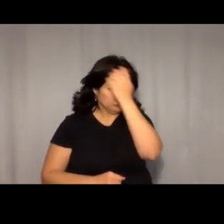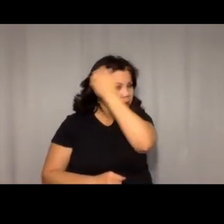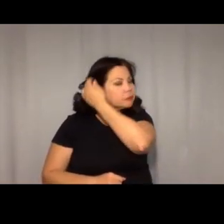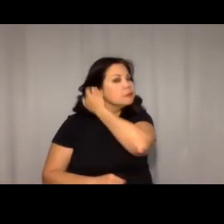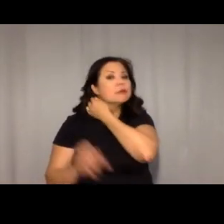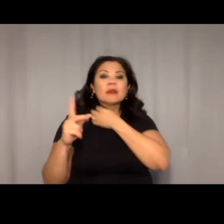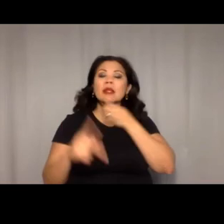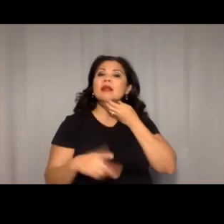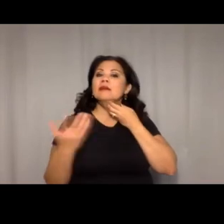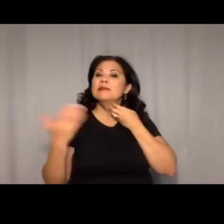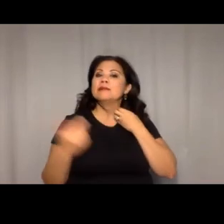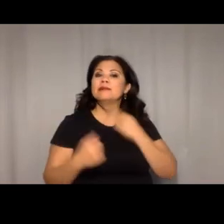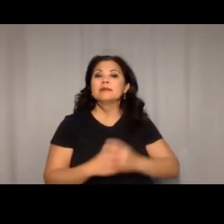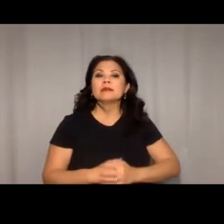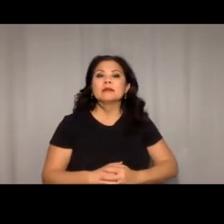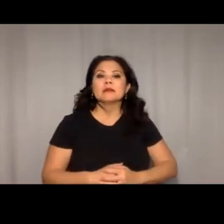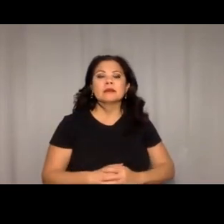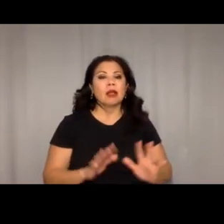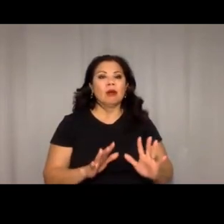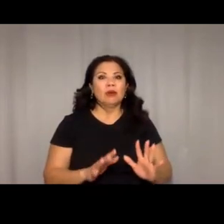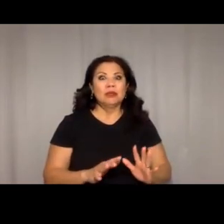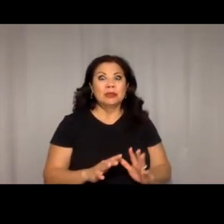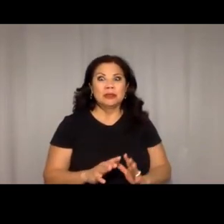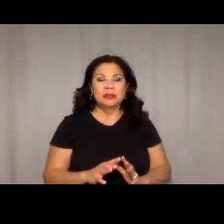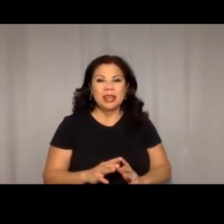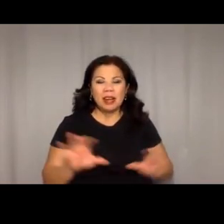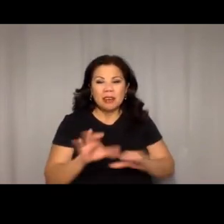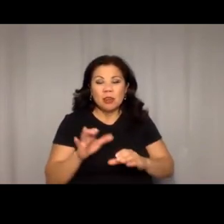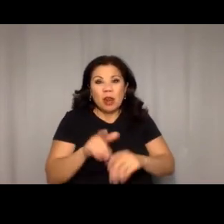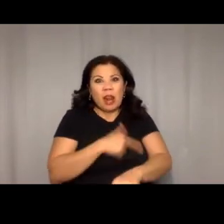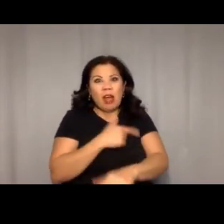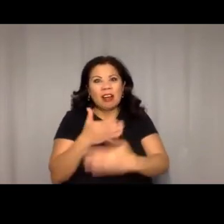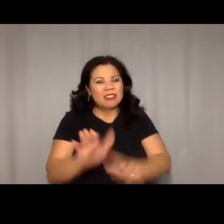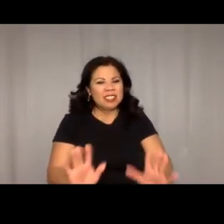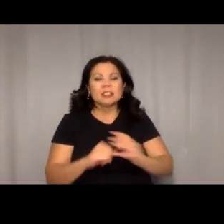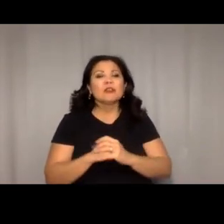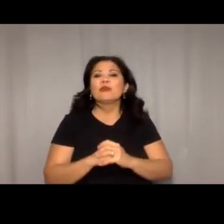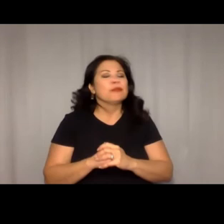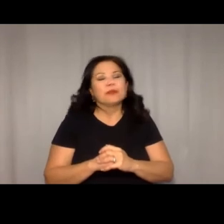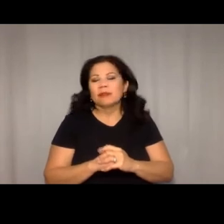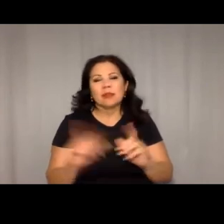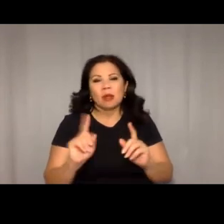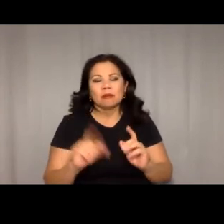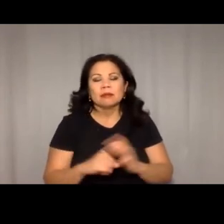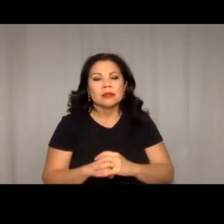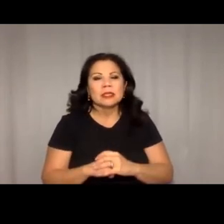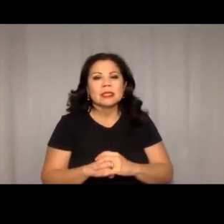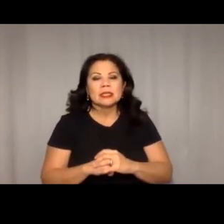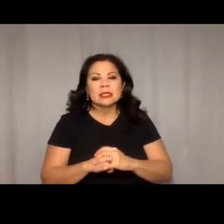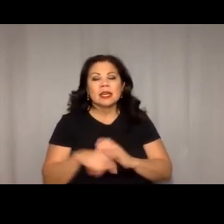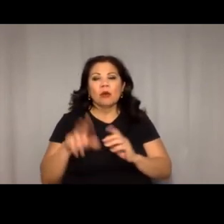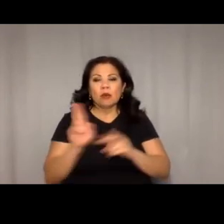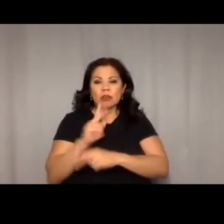All right, let's see. Oh, I was going to do the long division. We're not going to do the long division. So we're trying